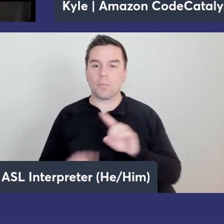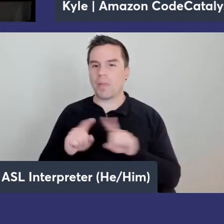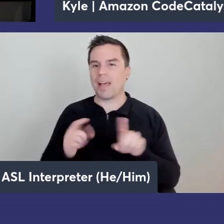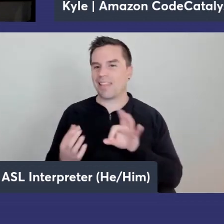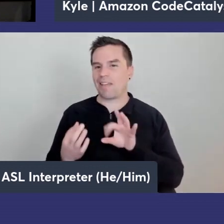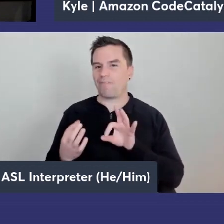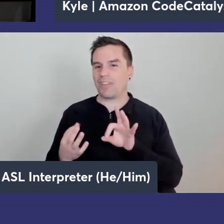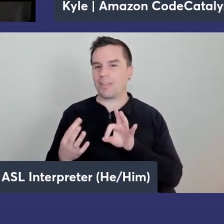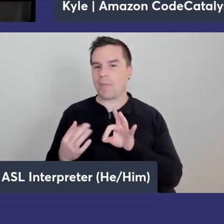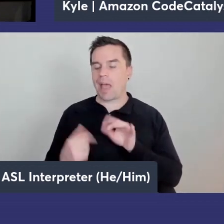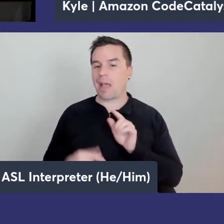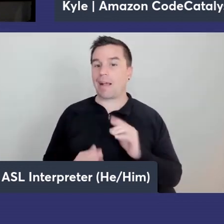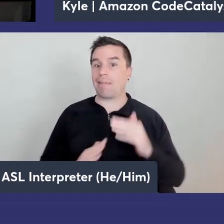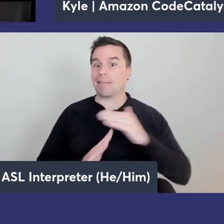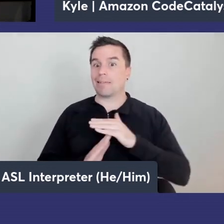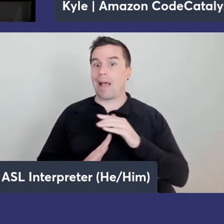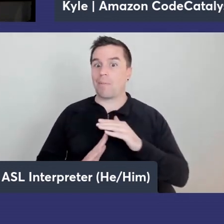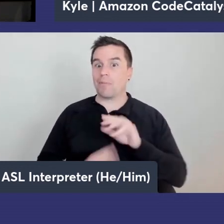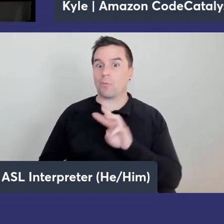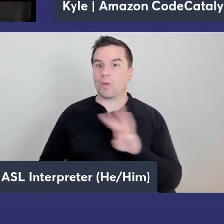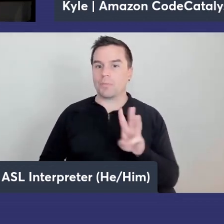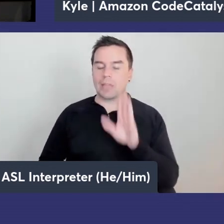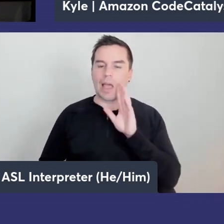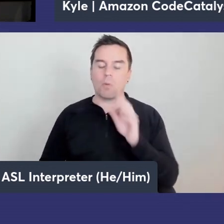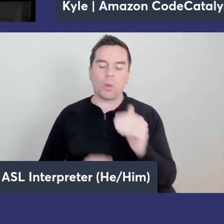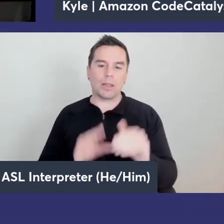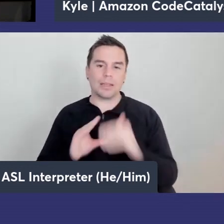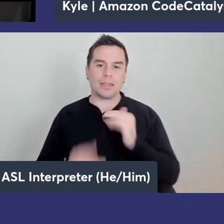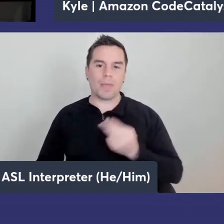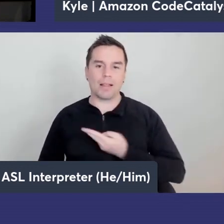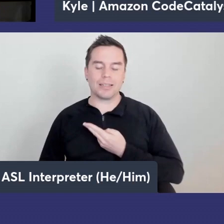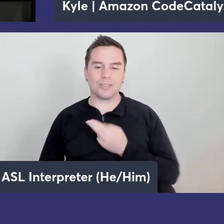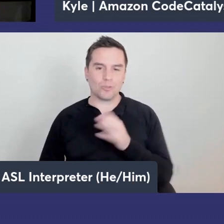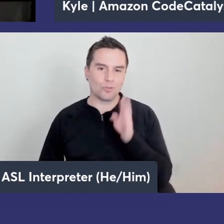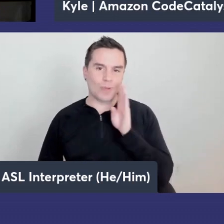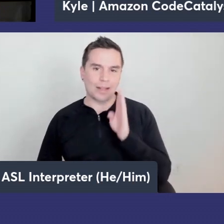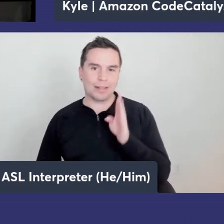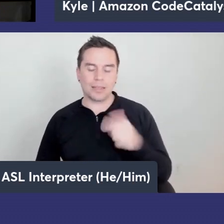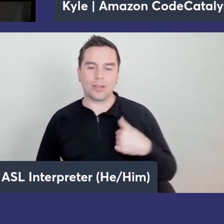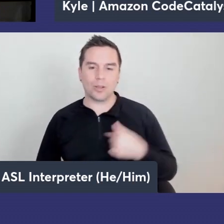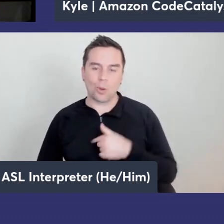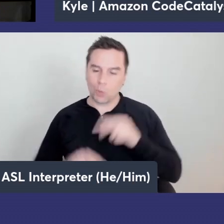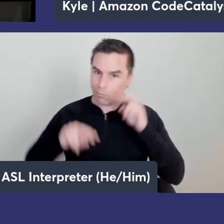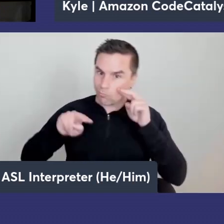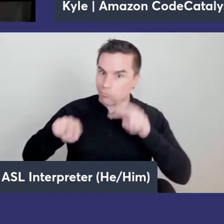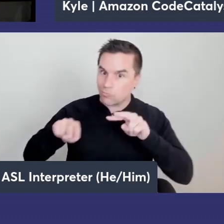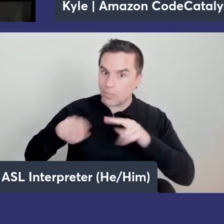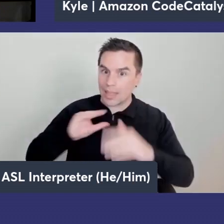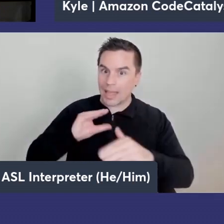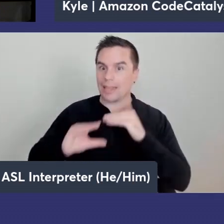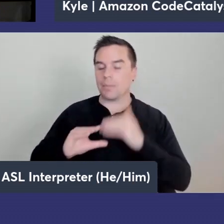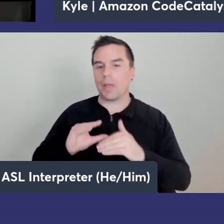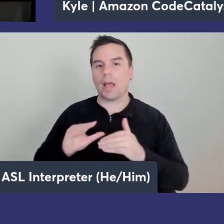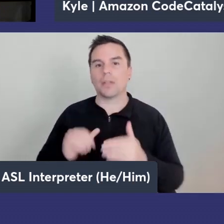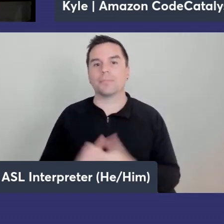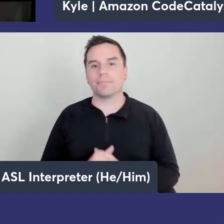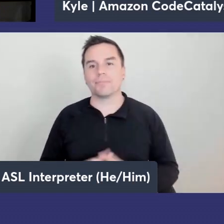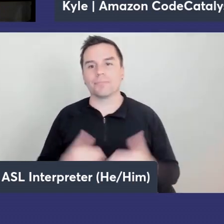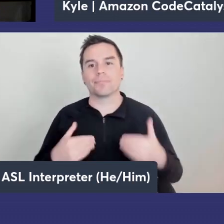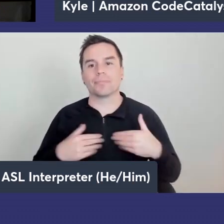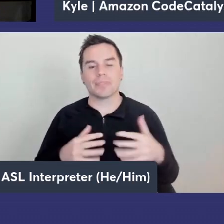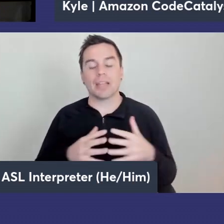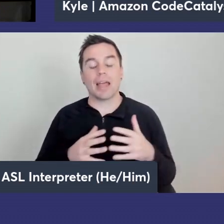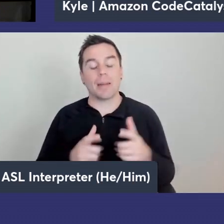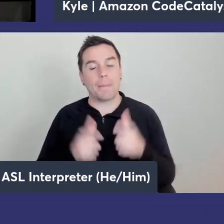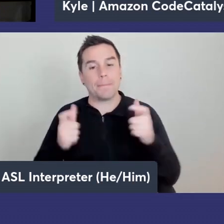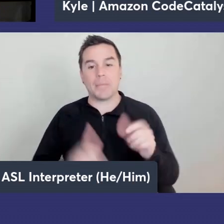to Doug and I. Yeah, we basically so we watch those very closely, and we had a fairly large beta program, and the